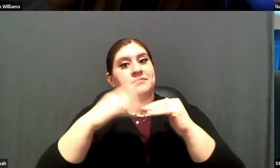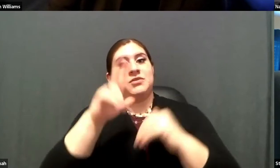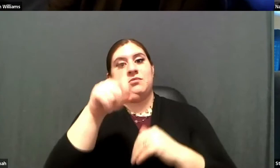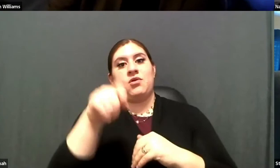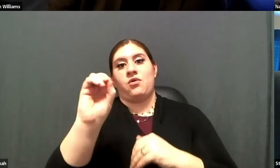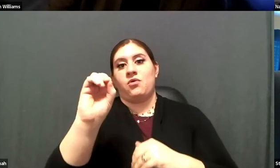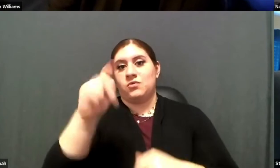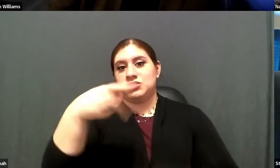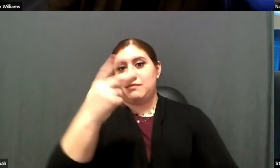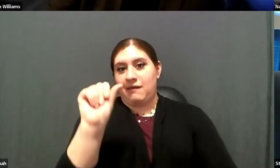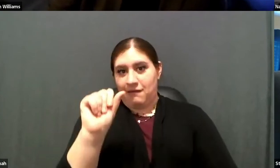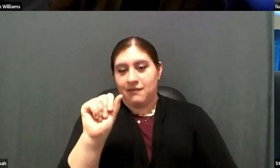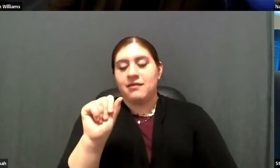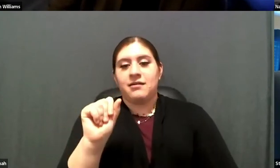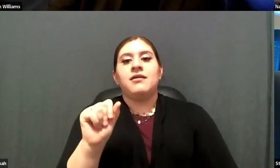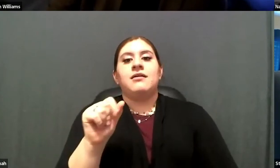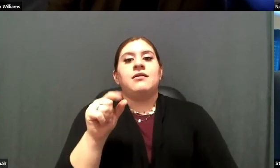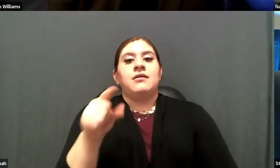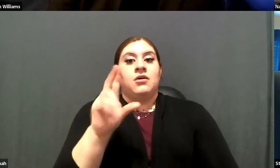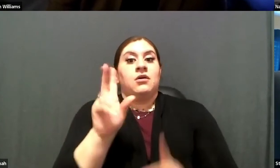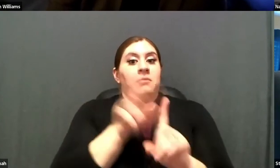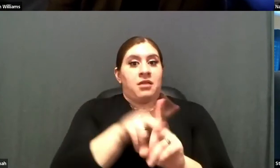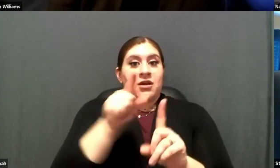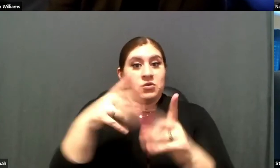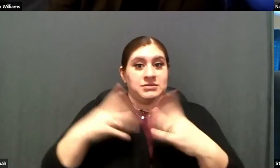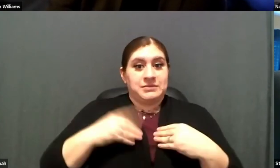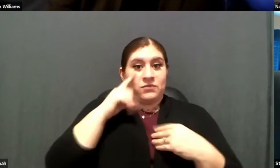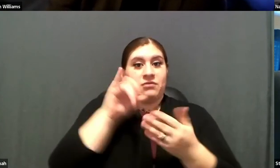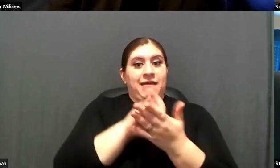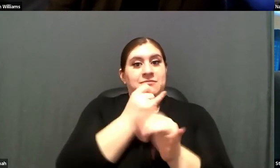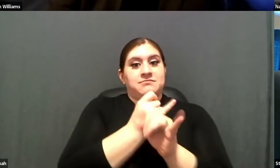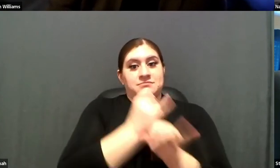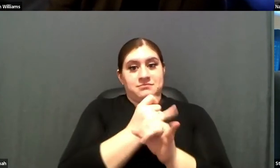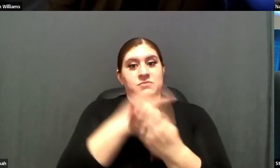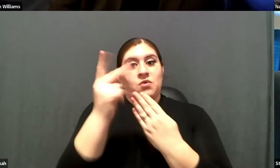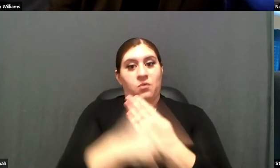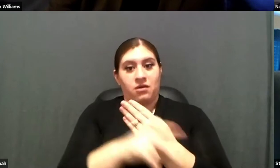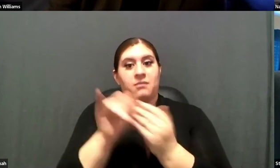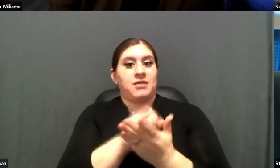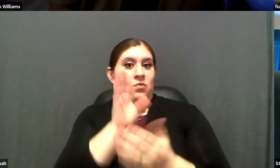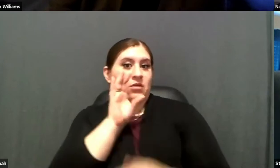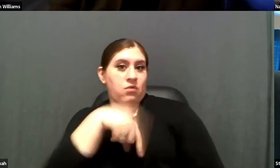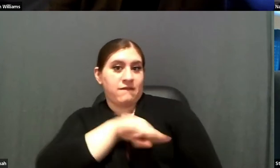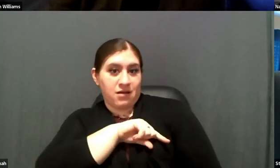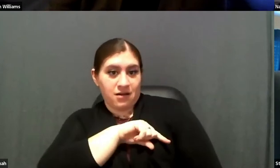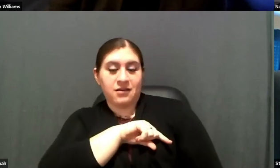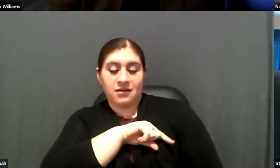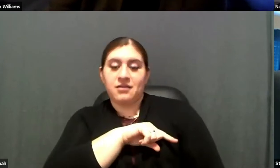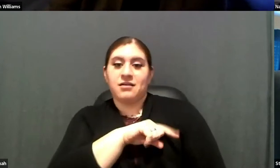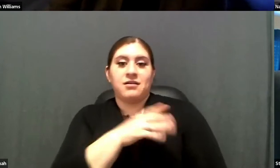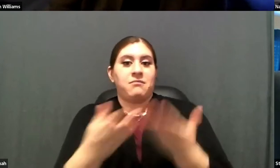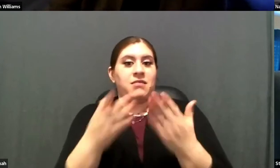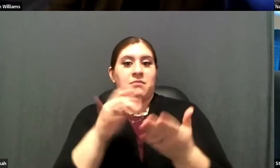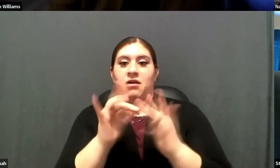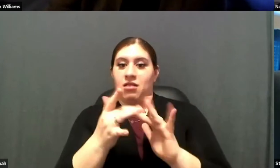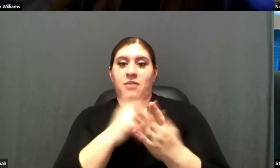GPA, you apply and you are accepted to a campus-based program, which MPA would qualify. It couldn't be the online program.